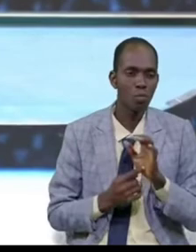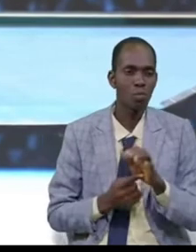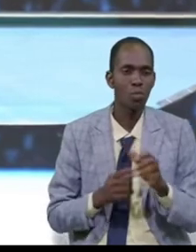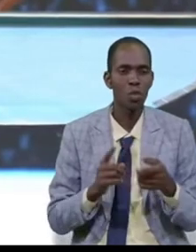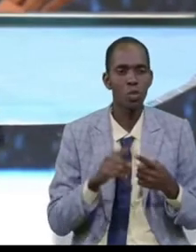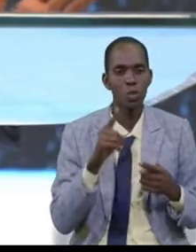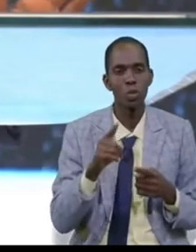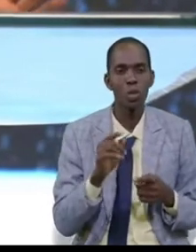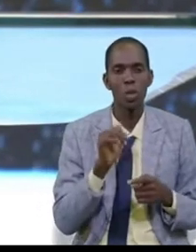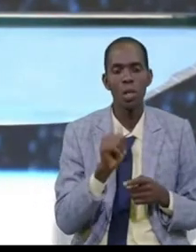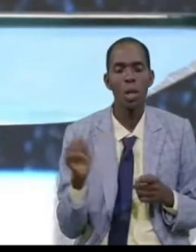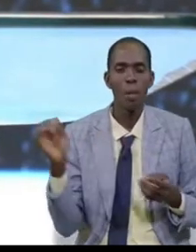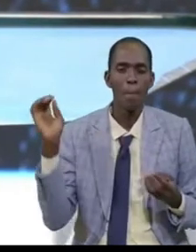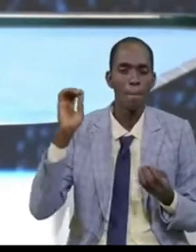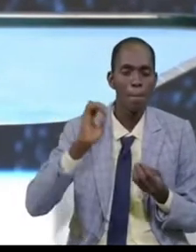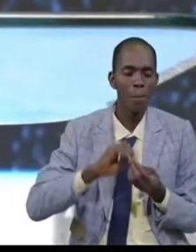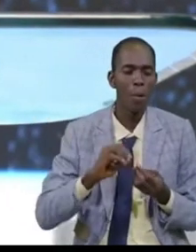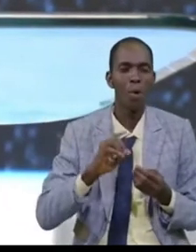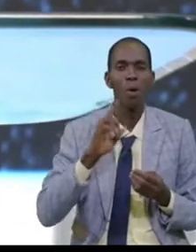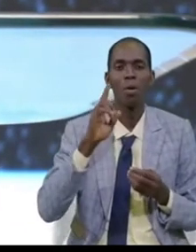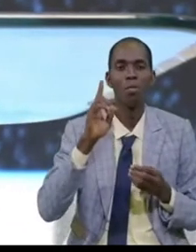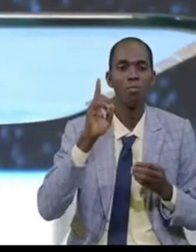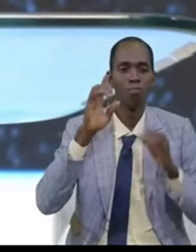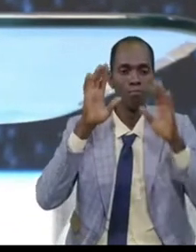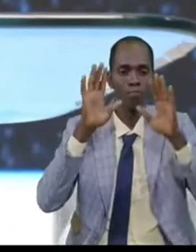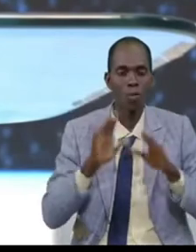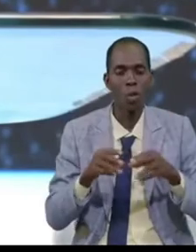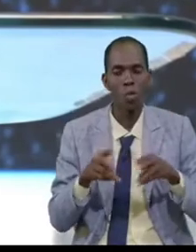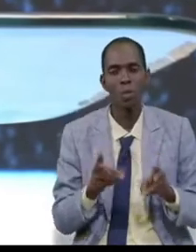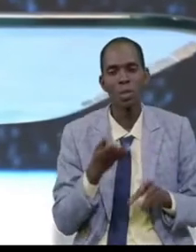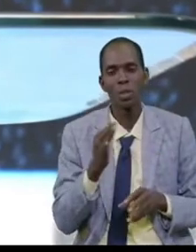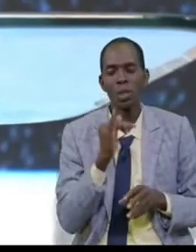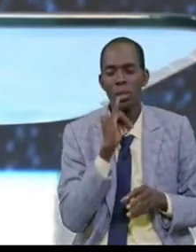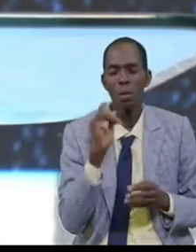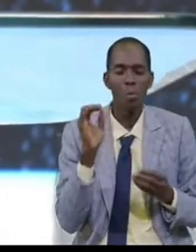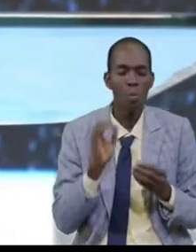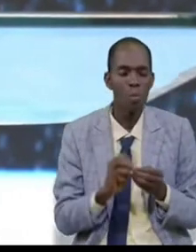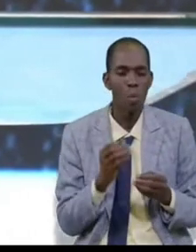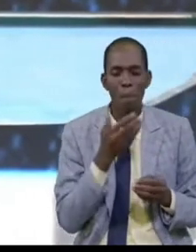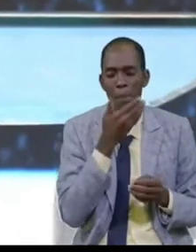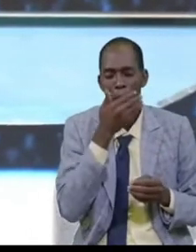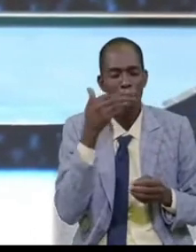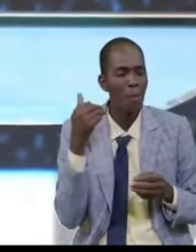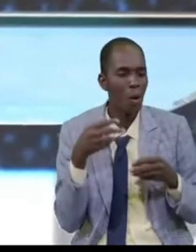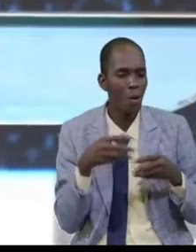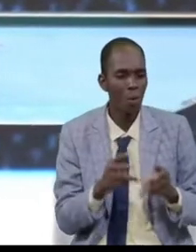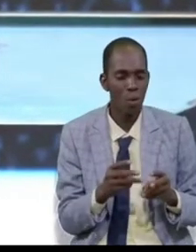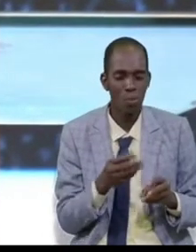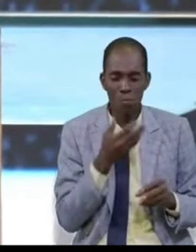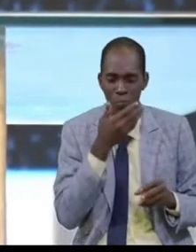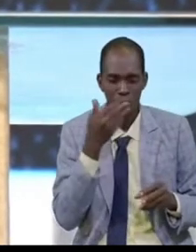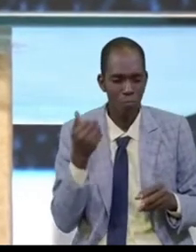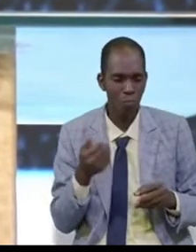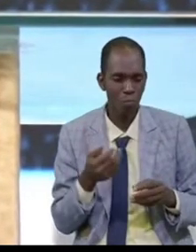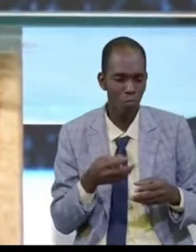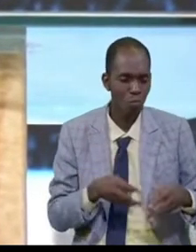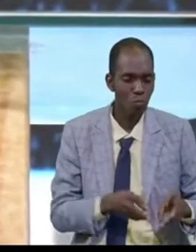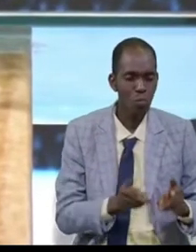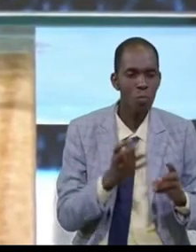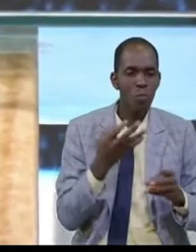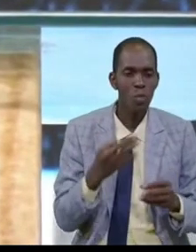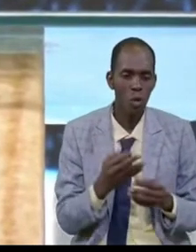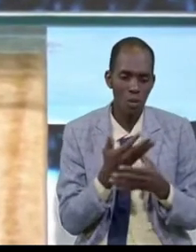way. There's an excellent way of ministering to people. There's an excellent method of sharing what